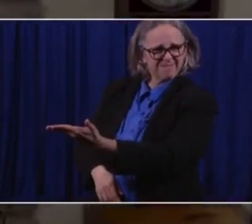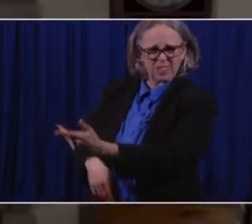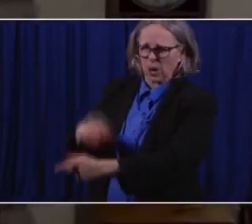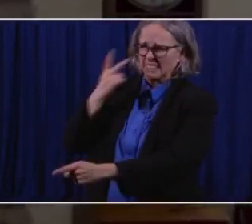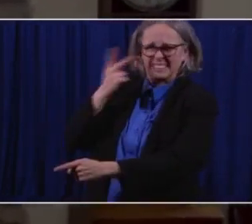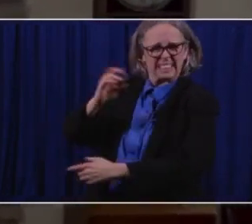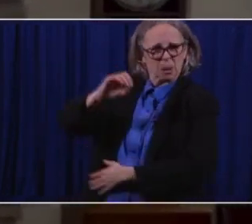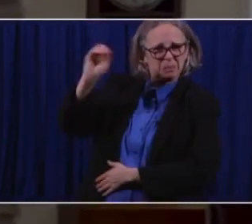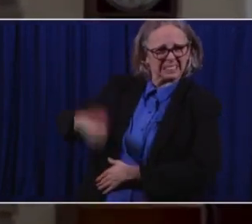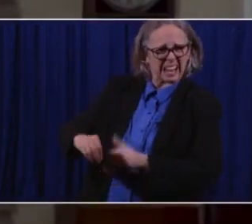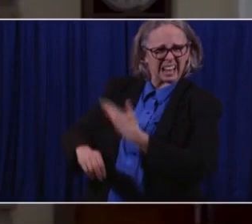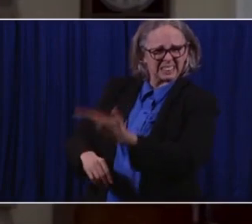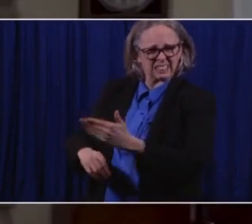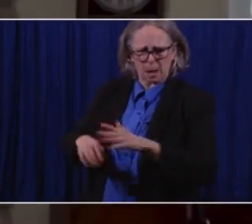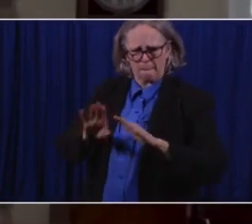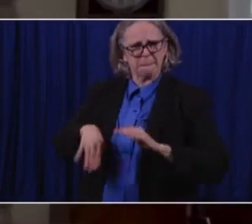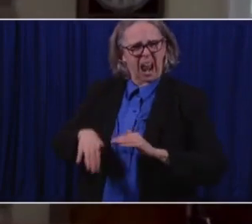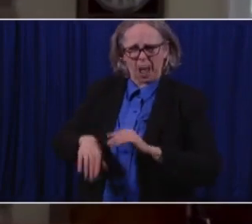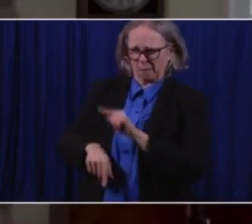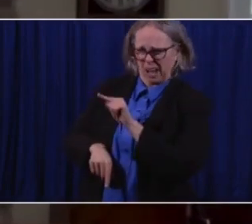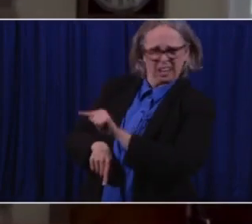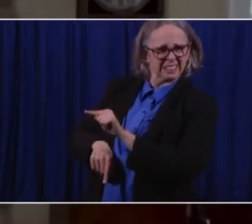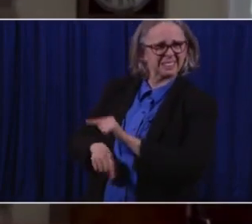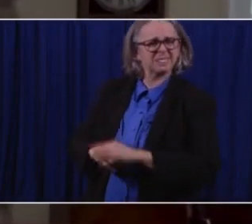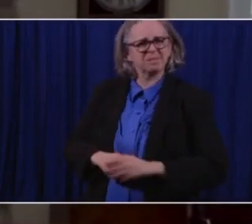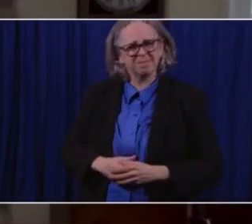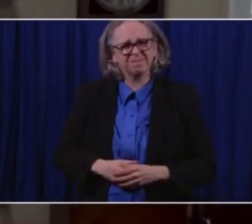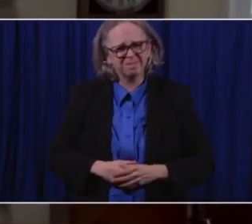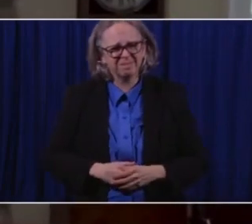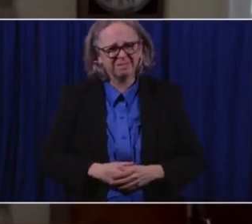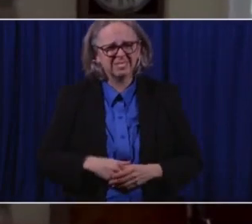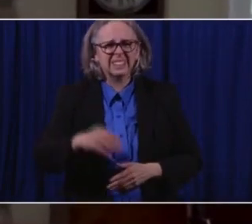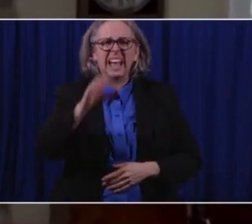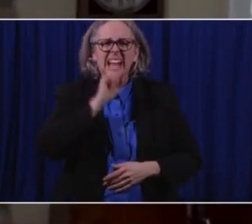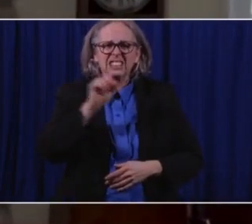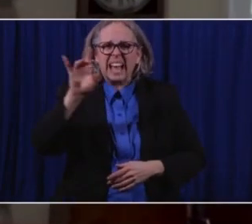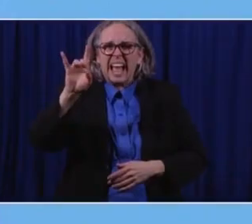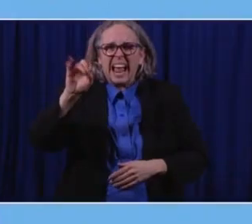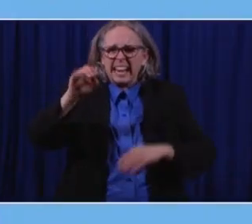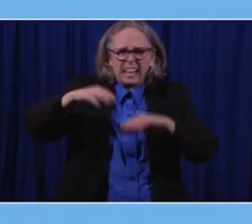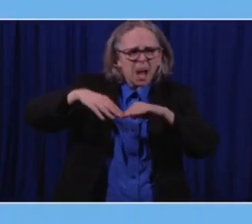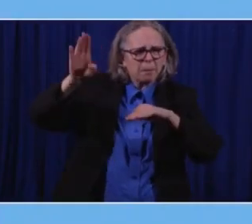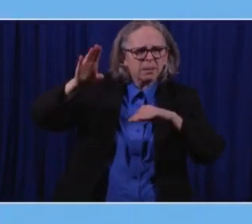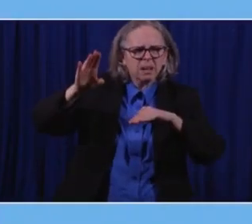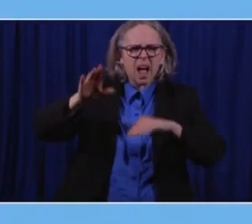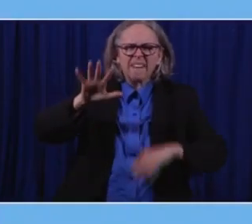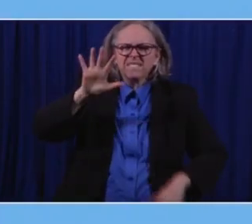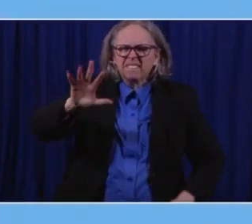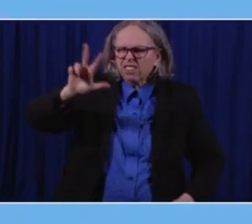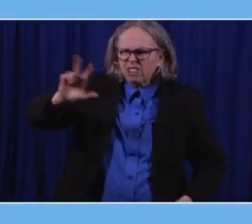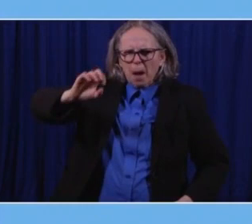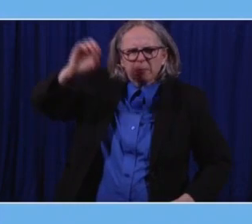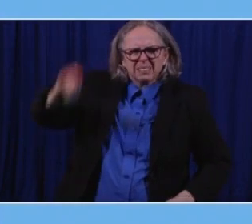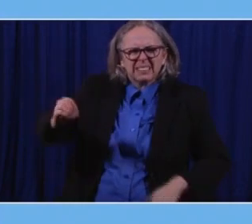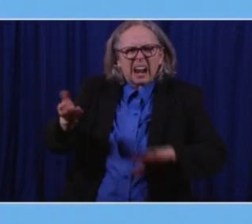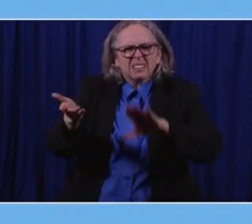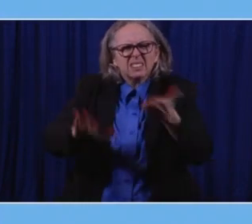the bottom here. Plus 80 is 53% of the deaths. So